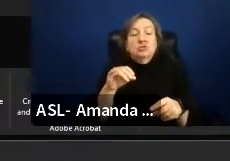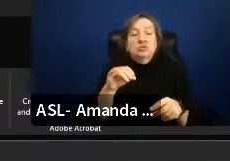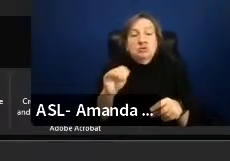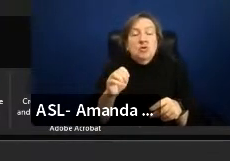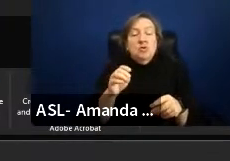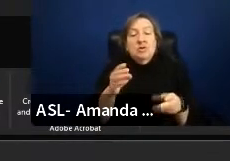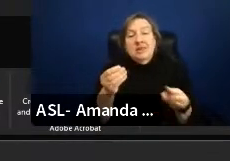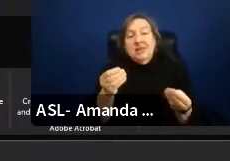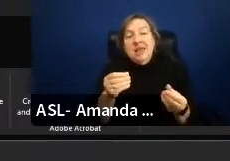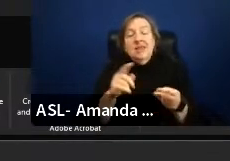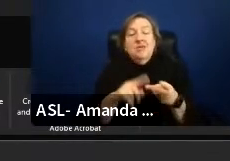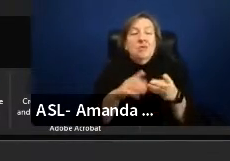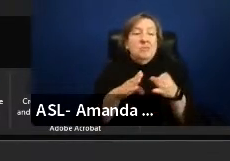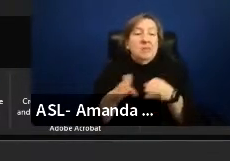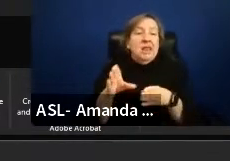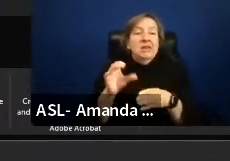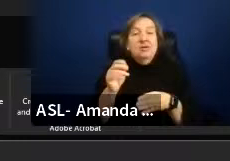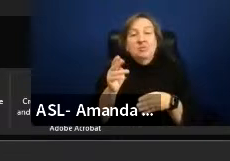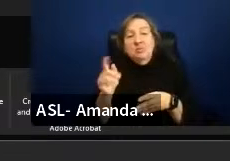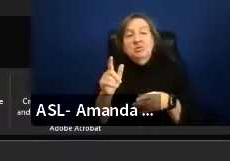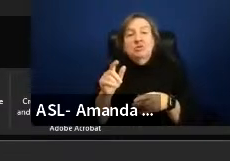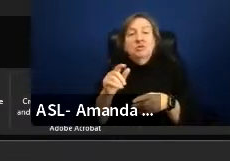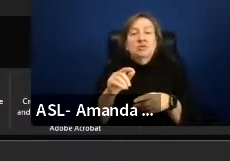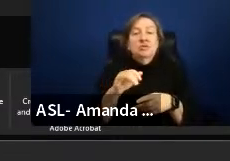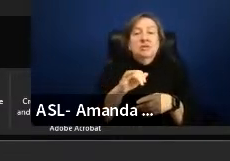planning commercial or industrial